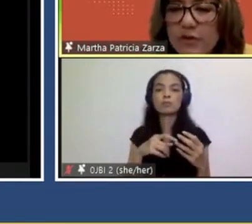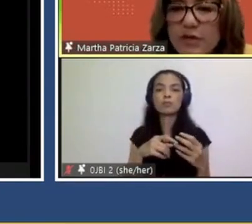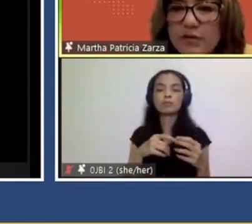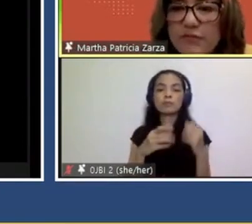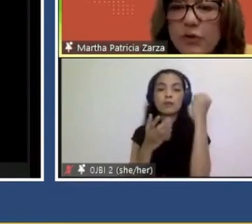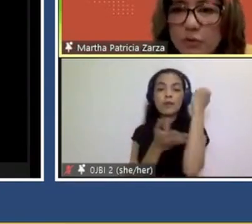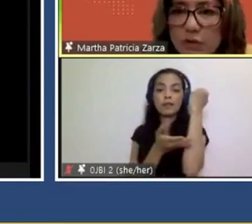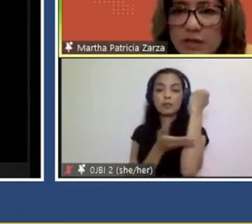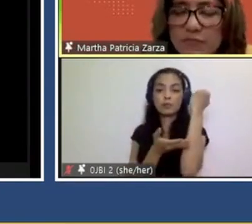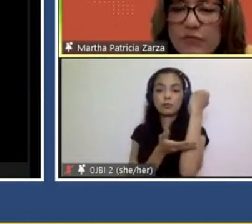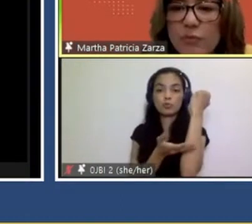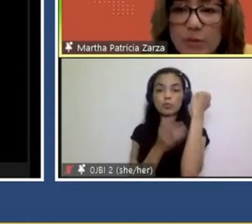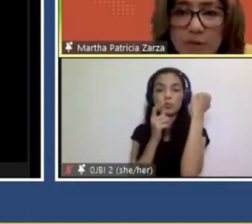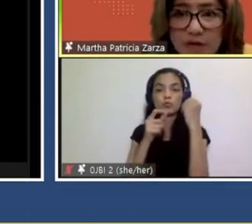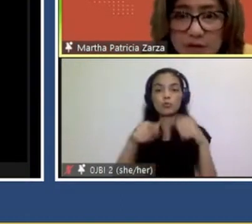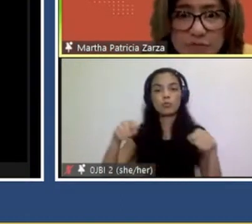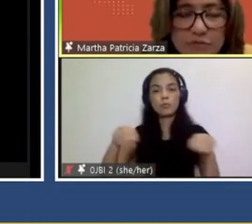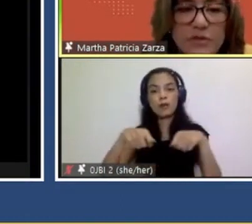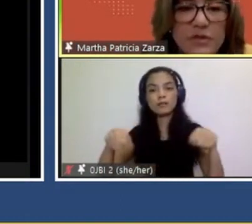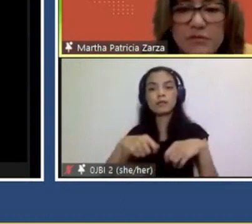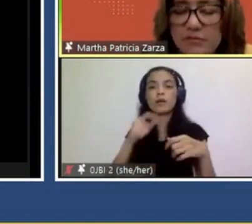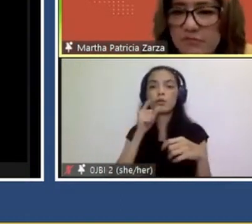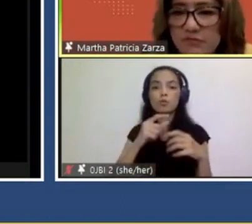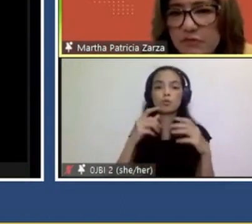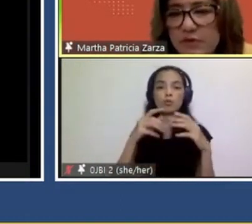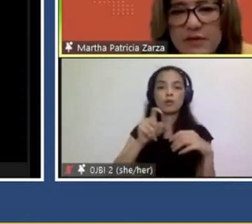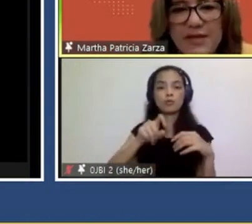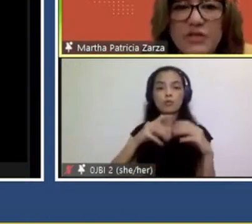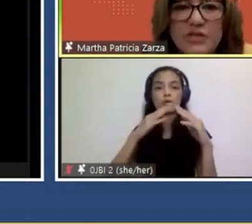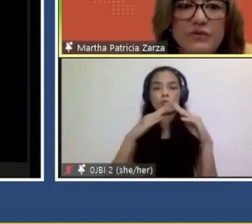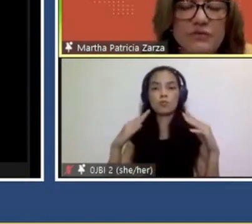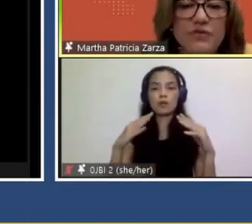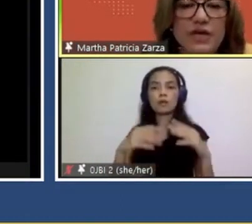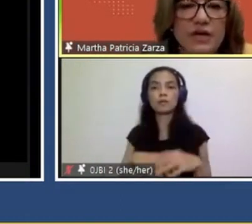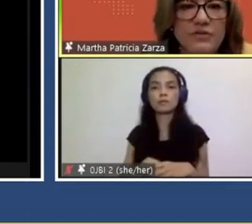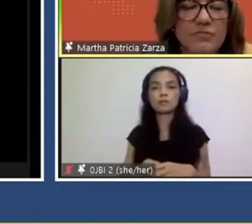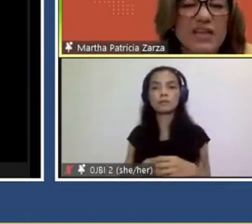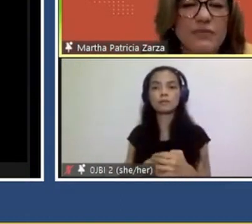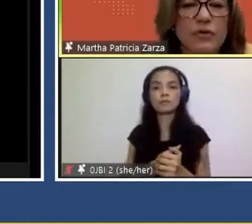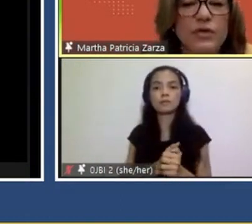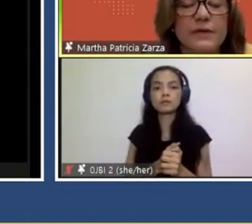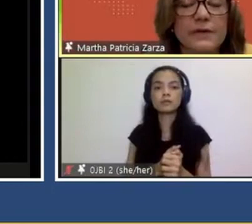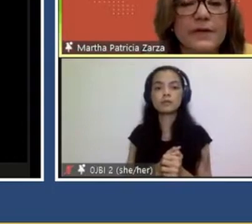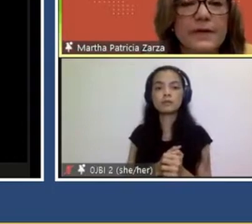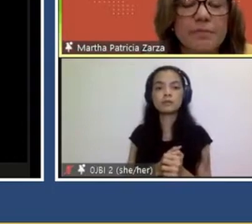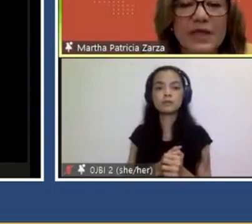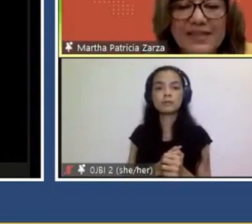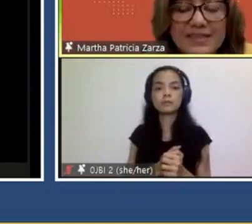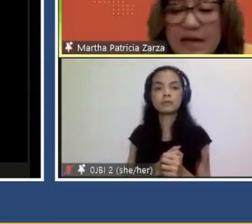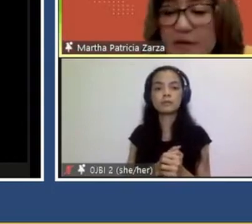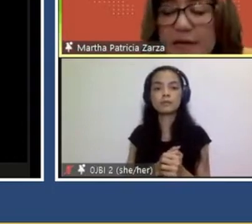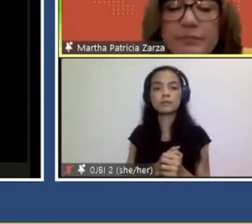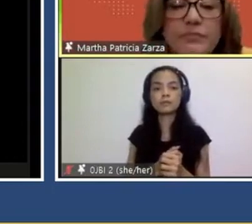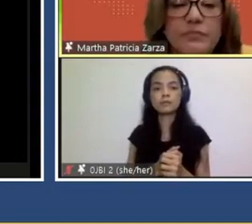wood for cooking and for warm up the house and for getting energy for the house, mainly for cooking.